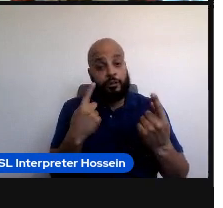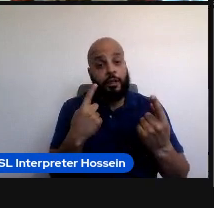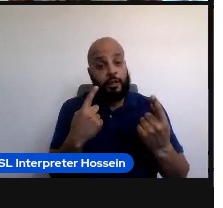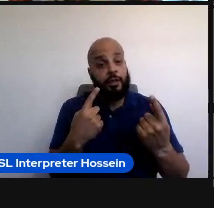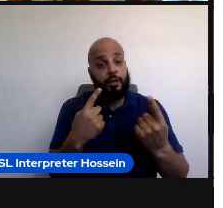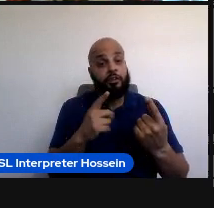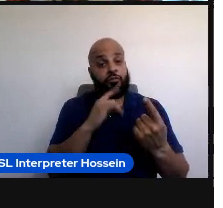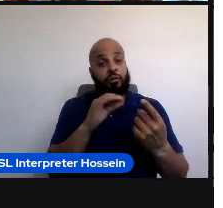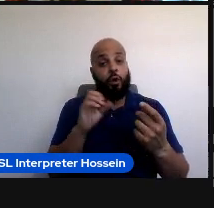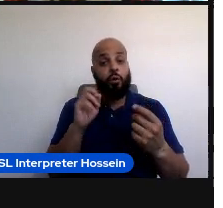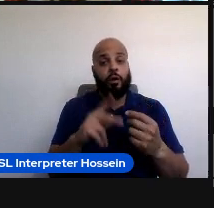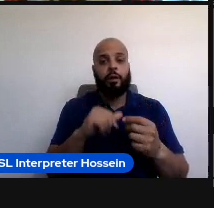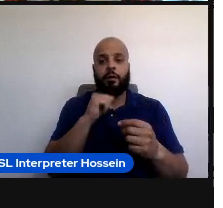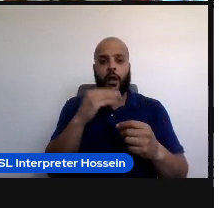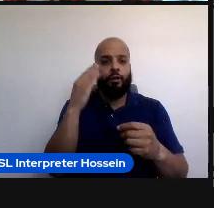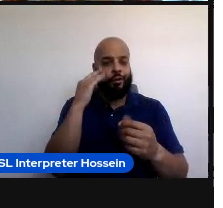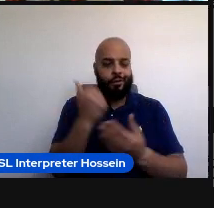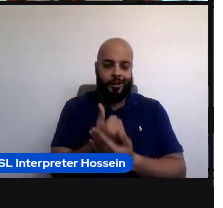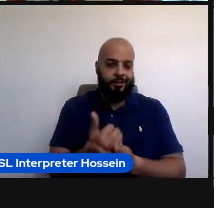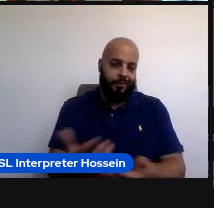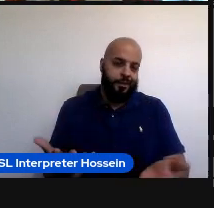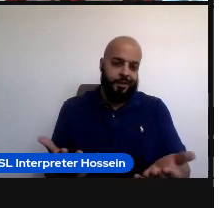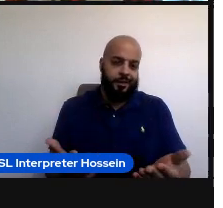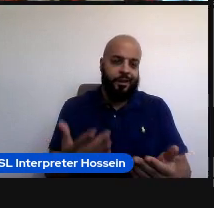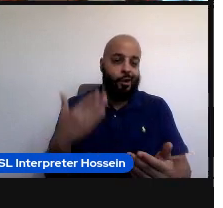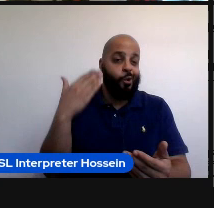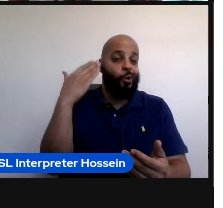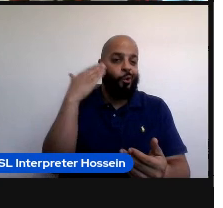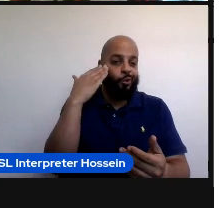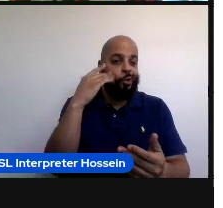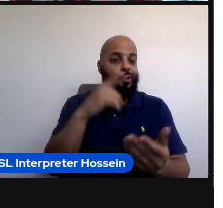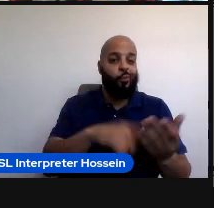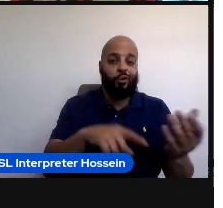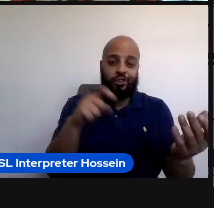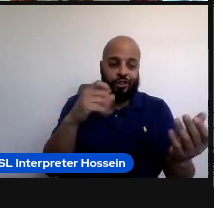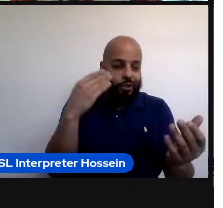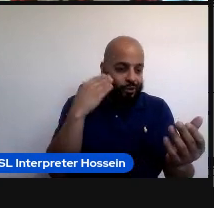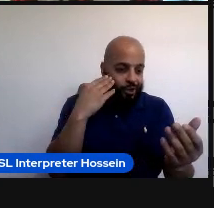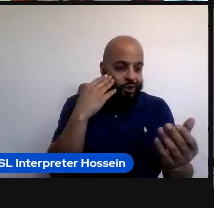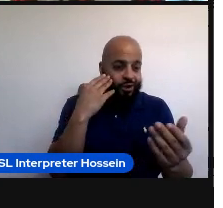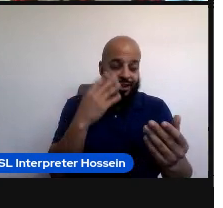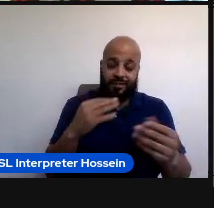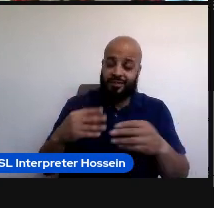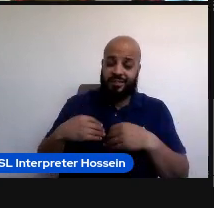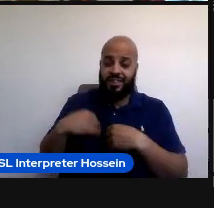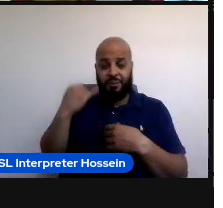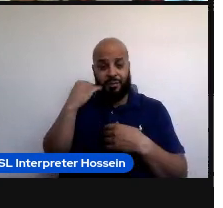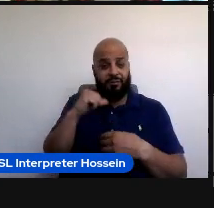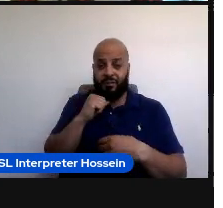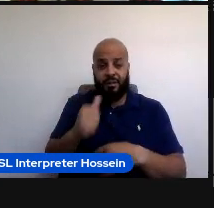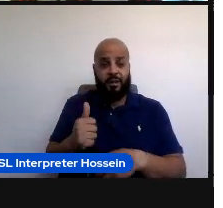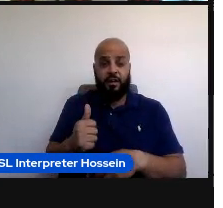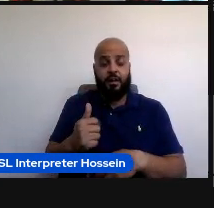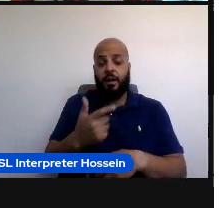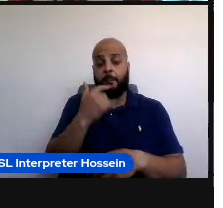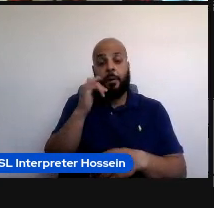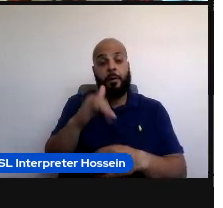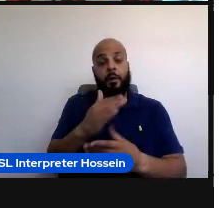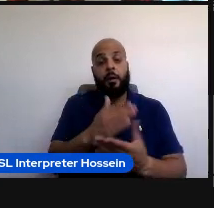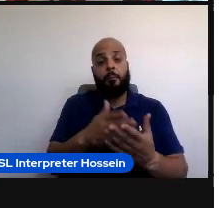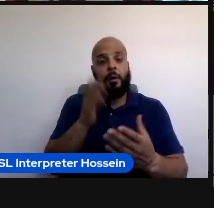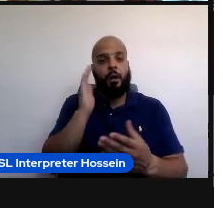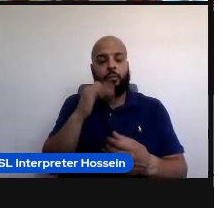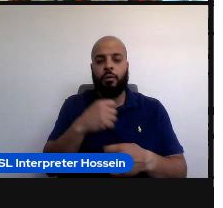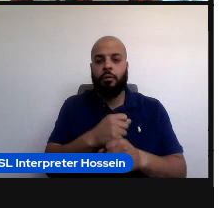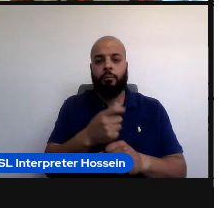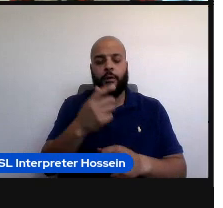it's okay not to know everything. Know what you know and accept there's some things you don't know, because that part will drive you up a